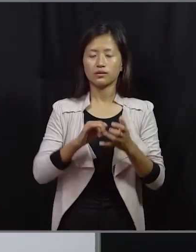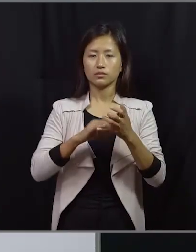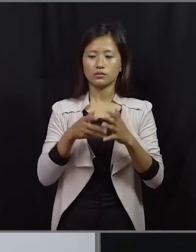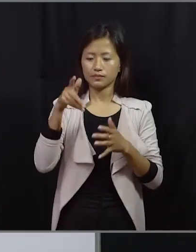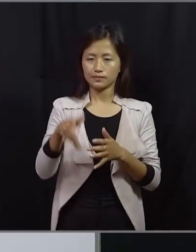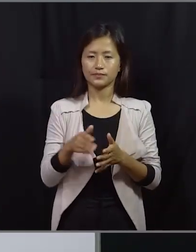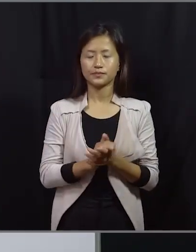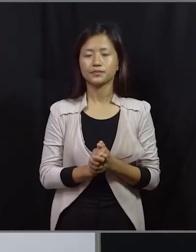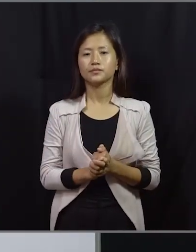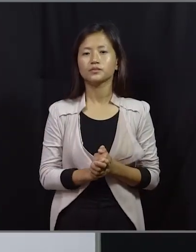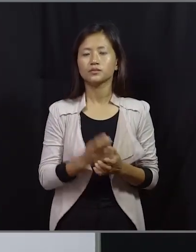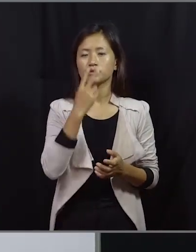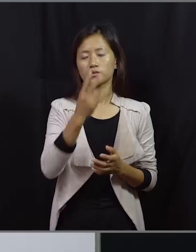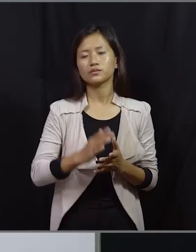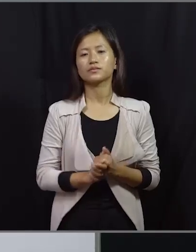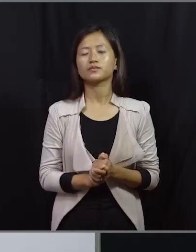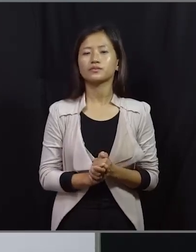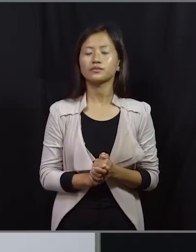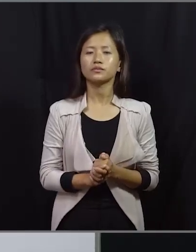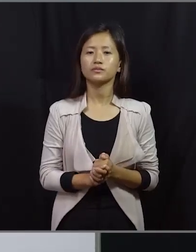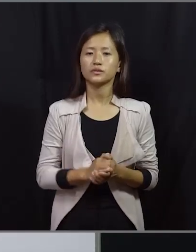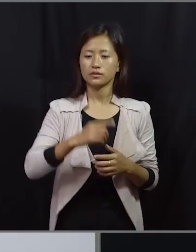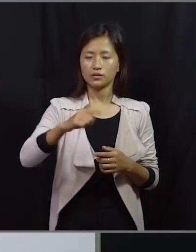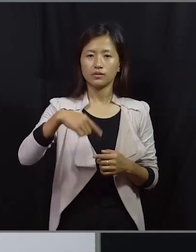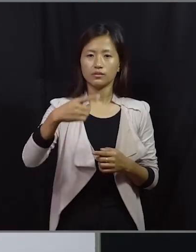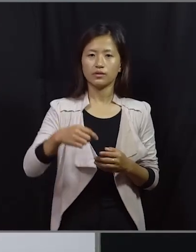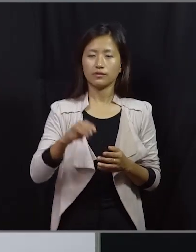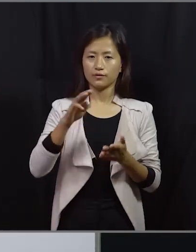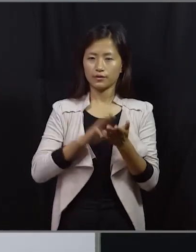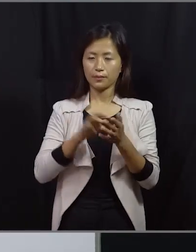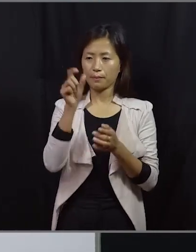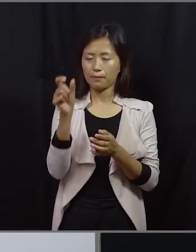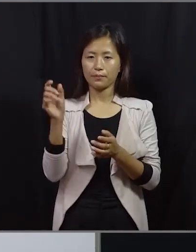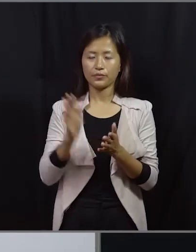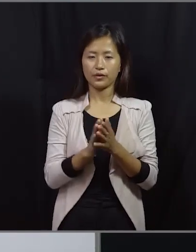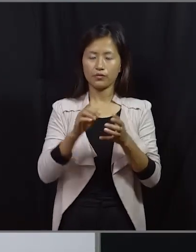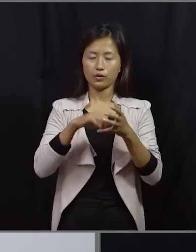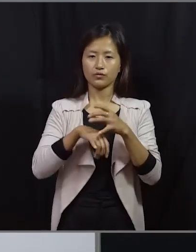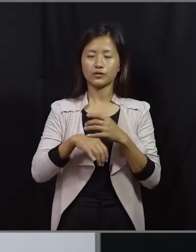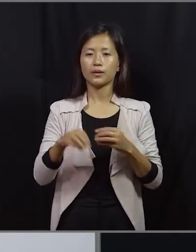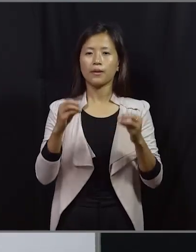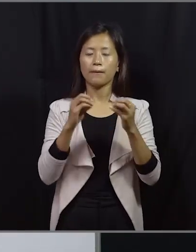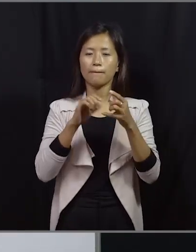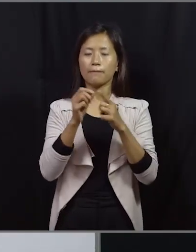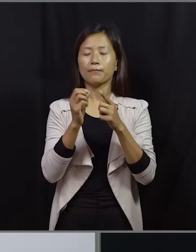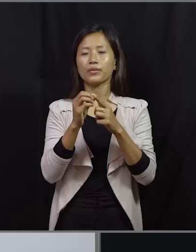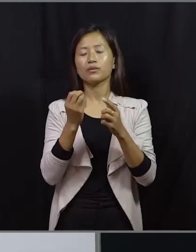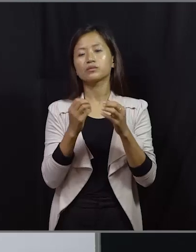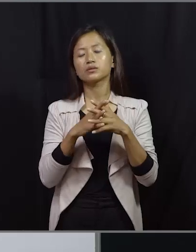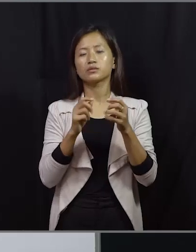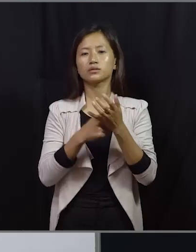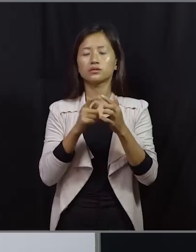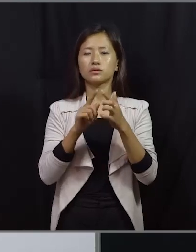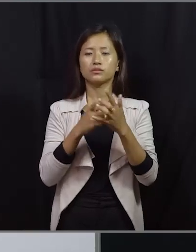itself. You see here, in here every member of the power set is also a set. So don't